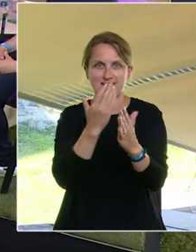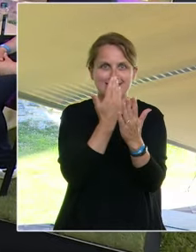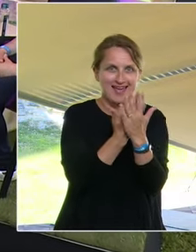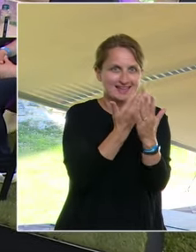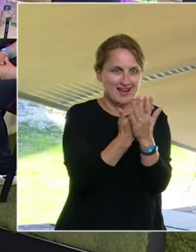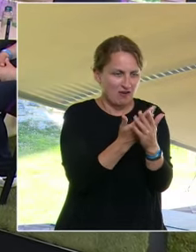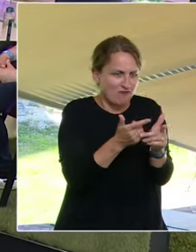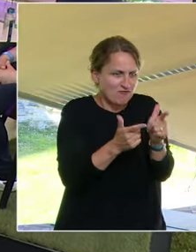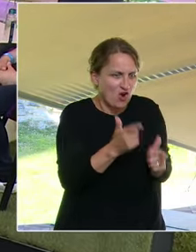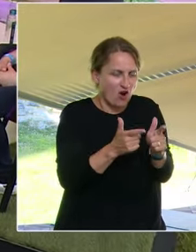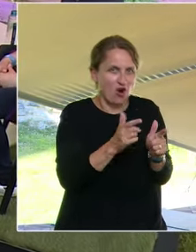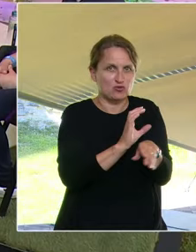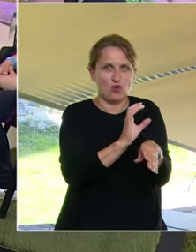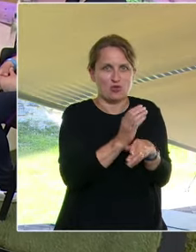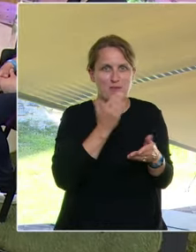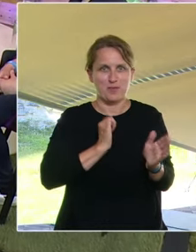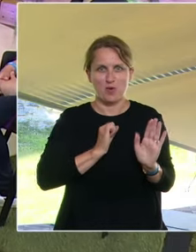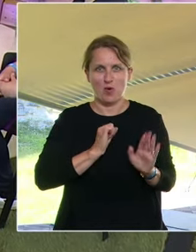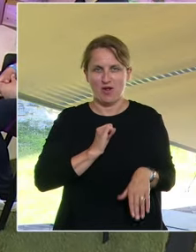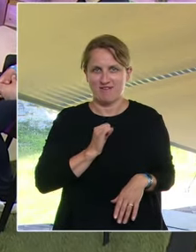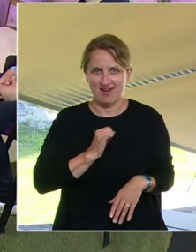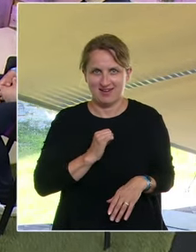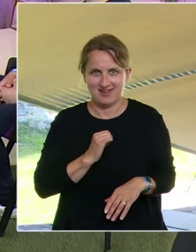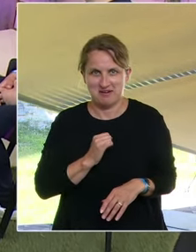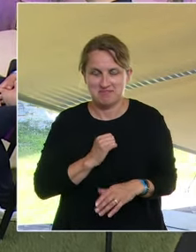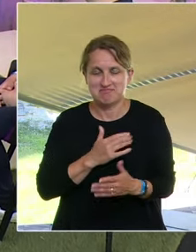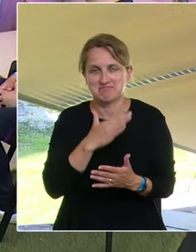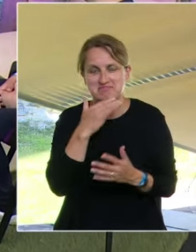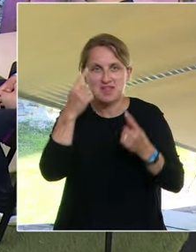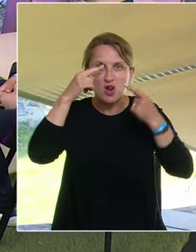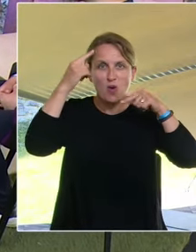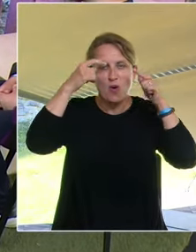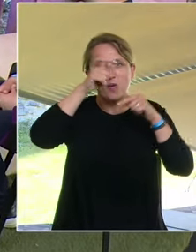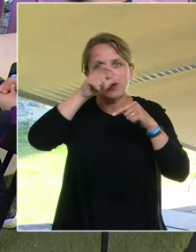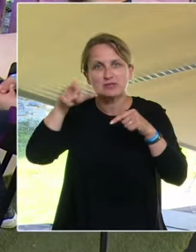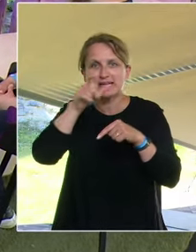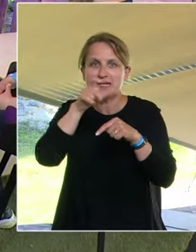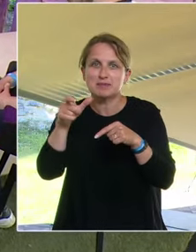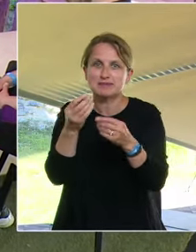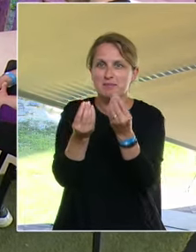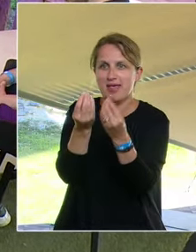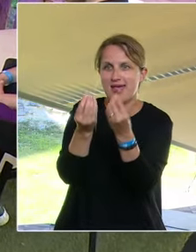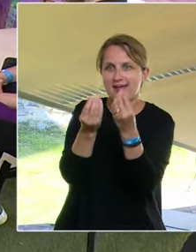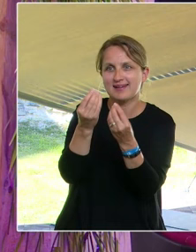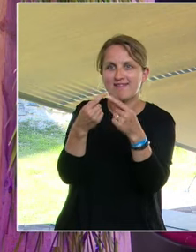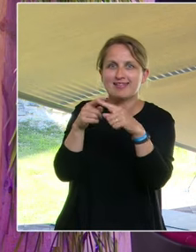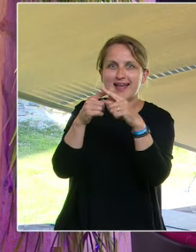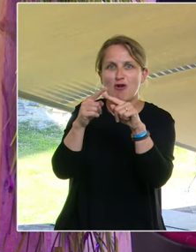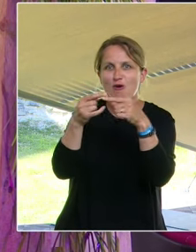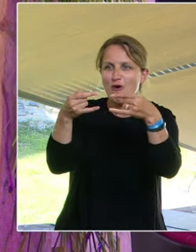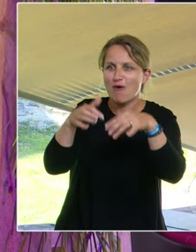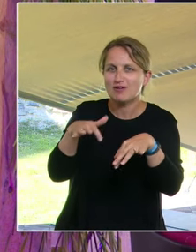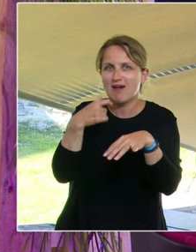it started, then a lot of creative people started playing around with this technology.